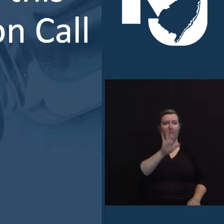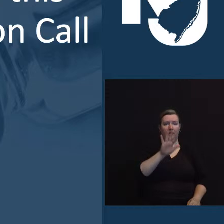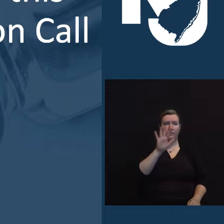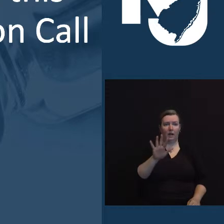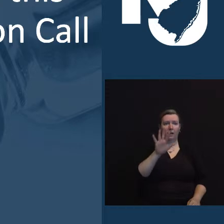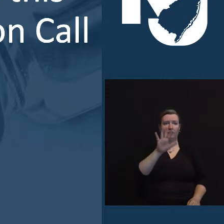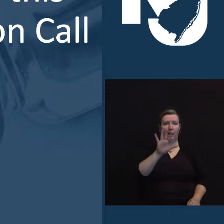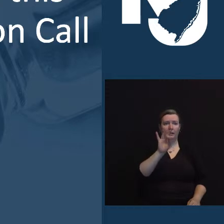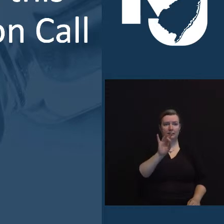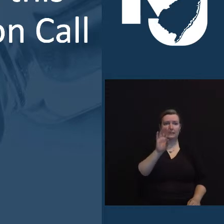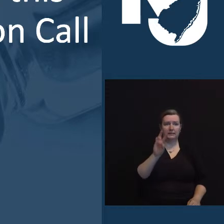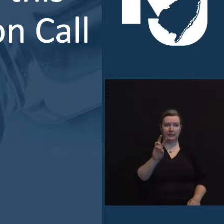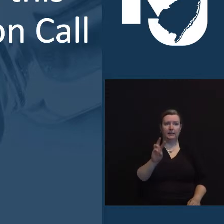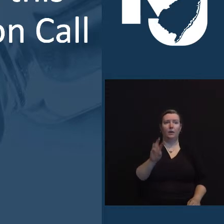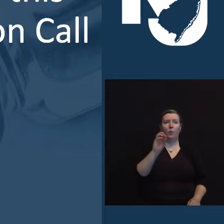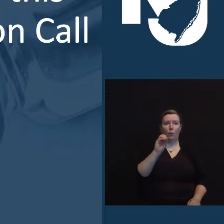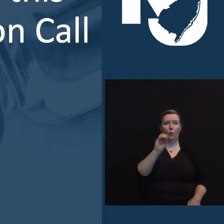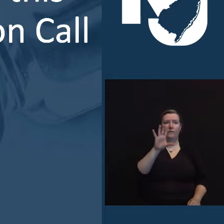855-568-0545,